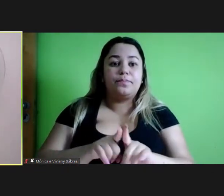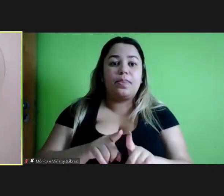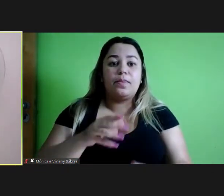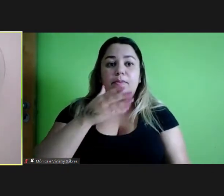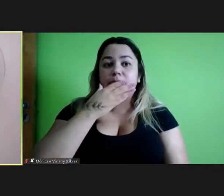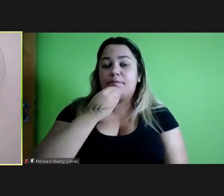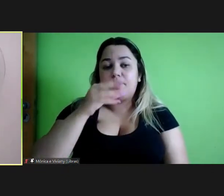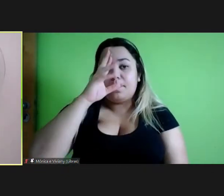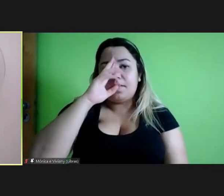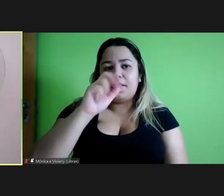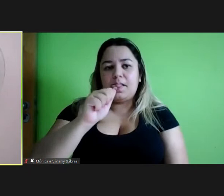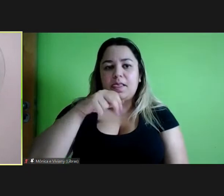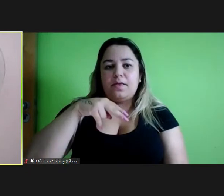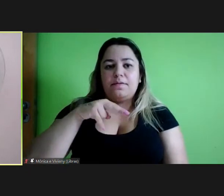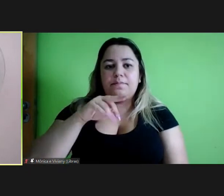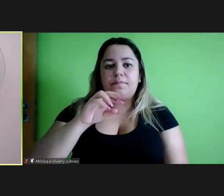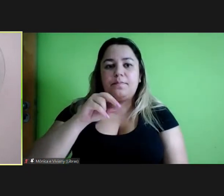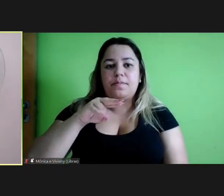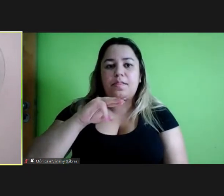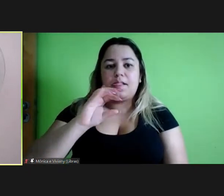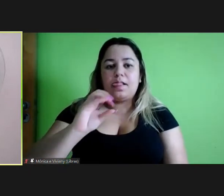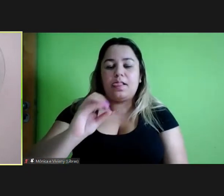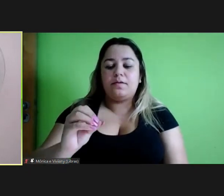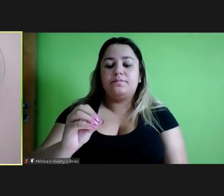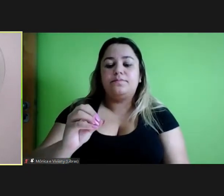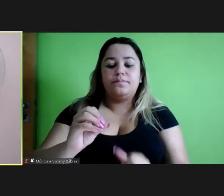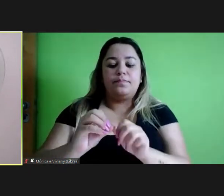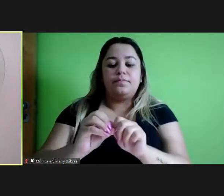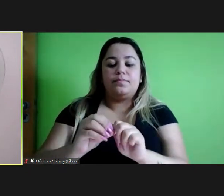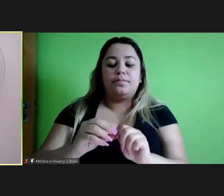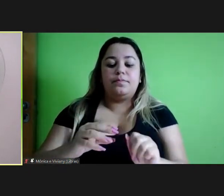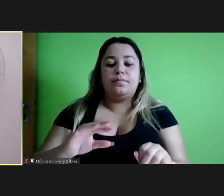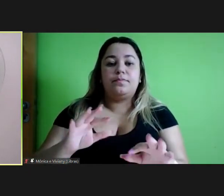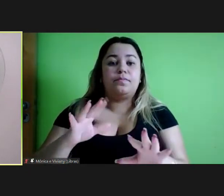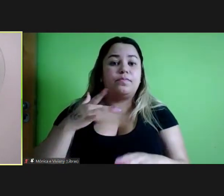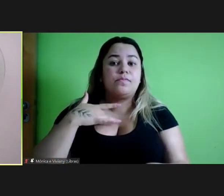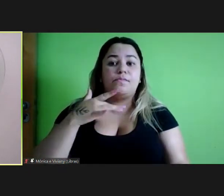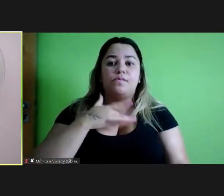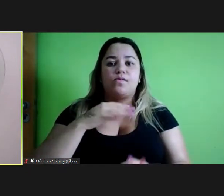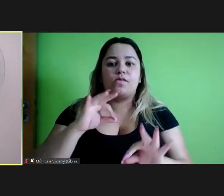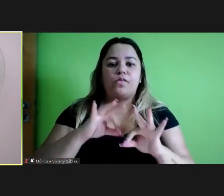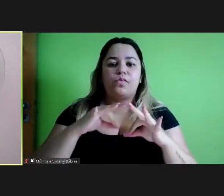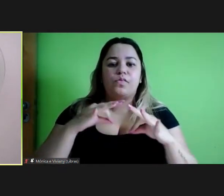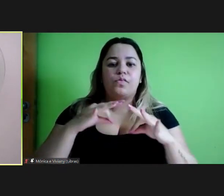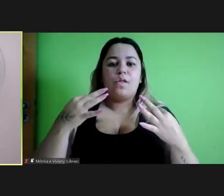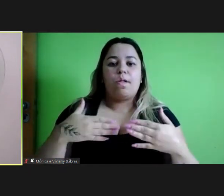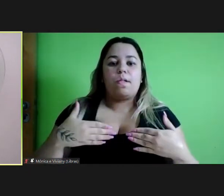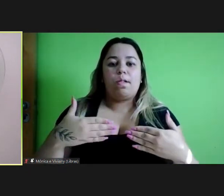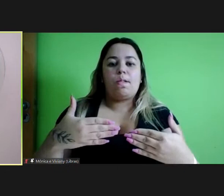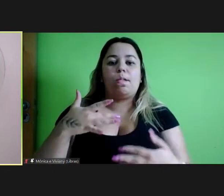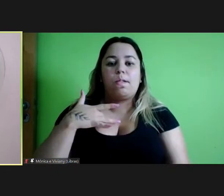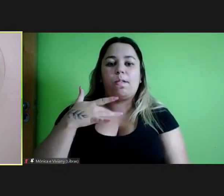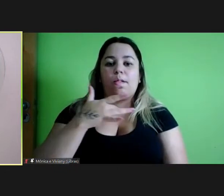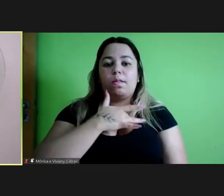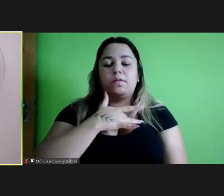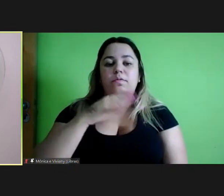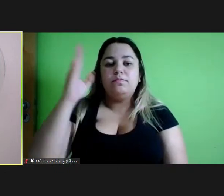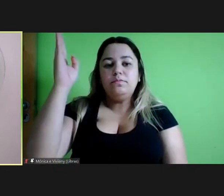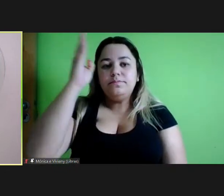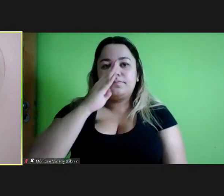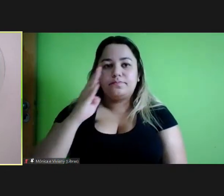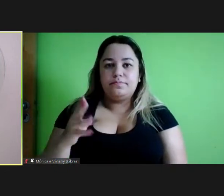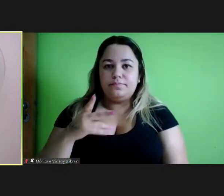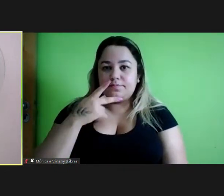of the presentations, Mr. Antonio Leopoldo, representative of the Department of Family Health